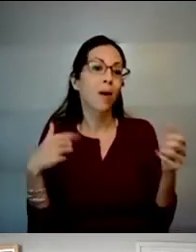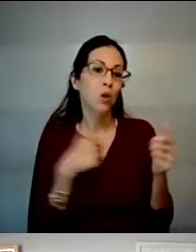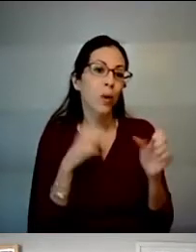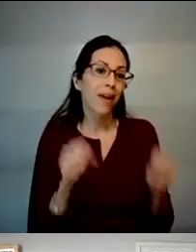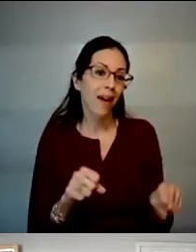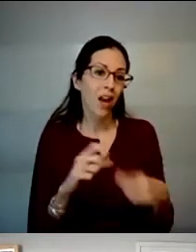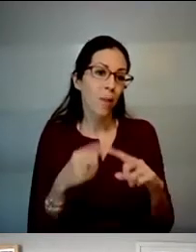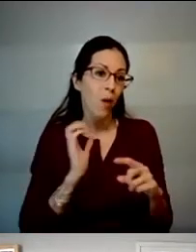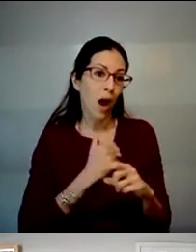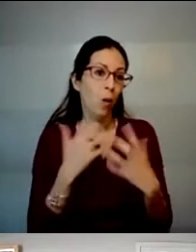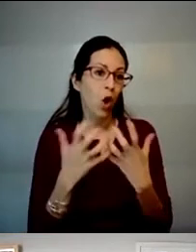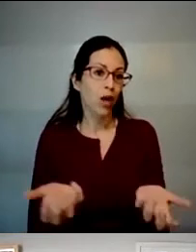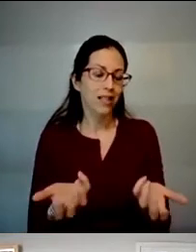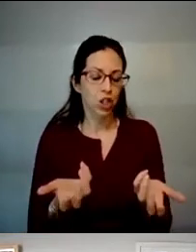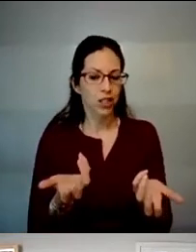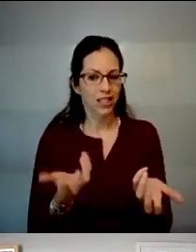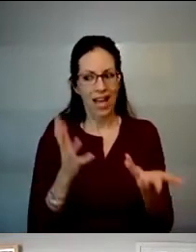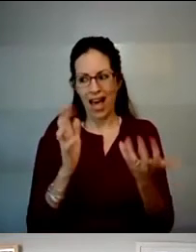but just internally how we operate.